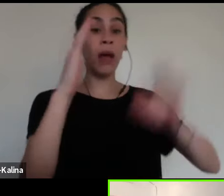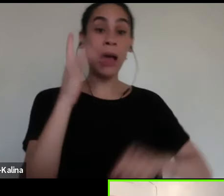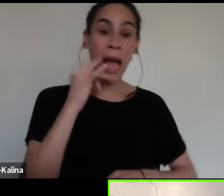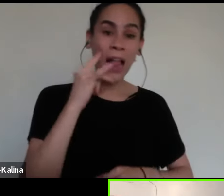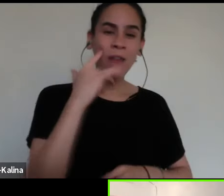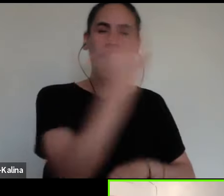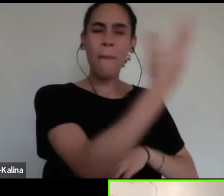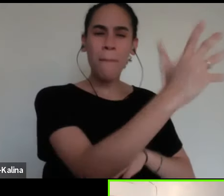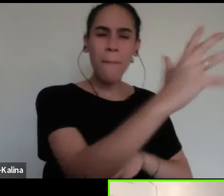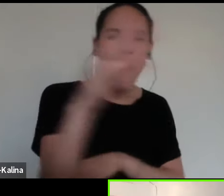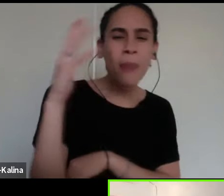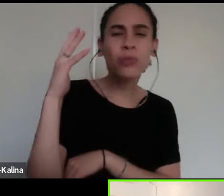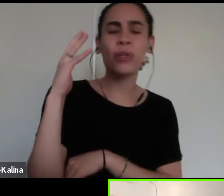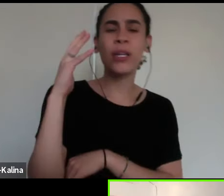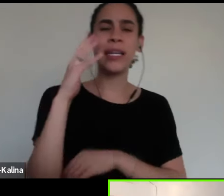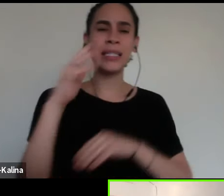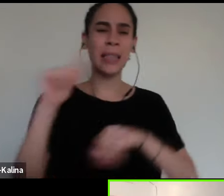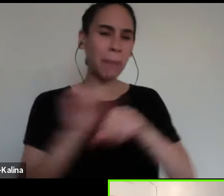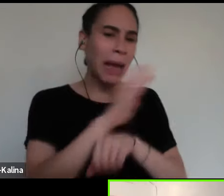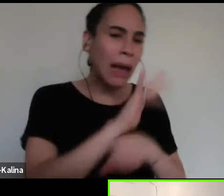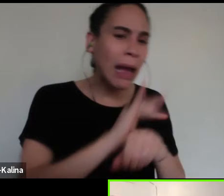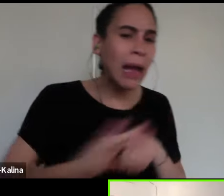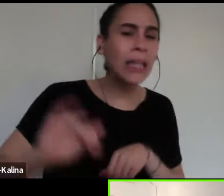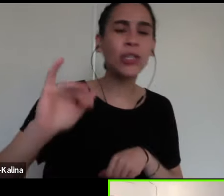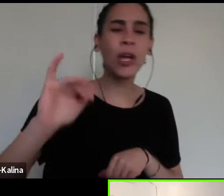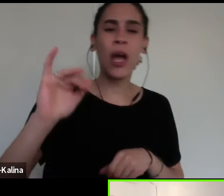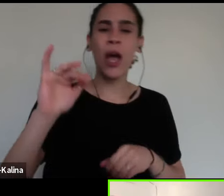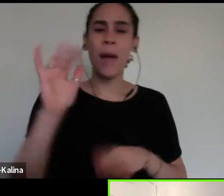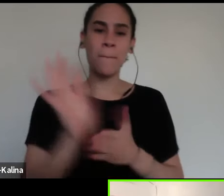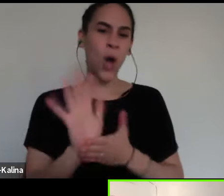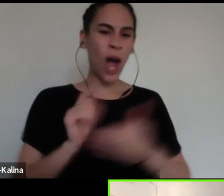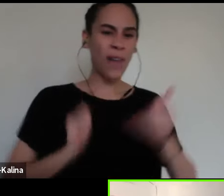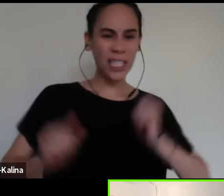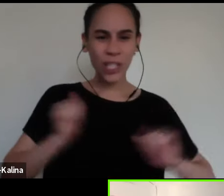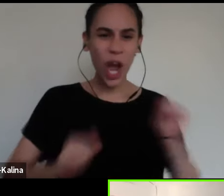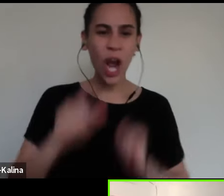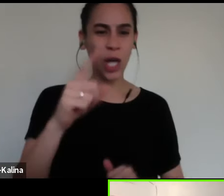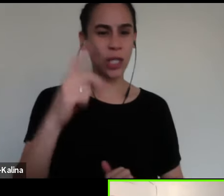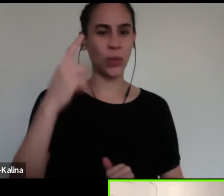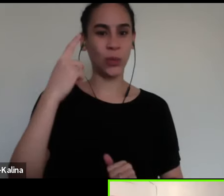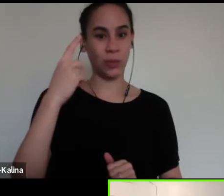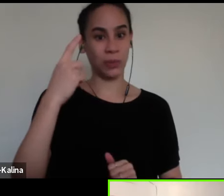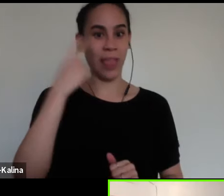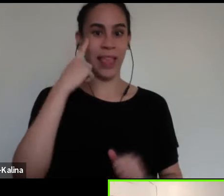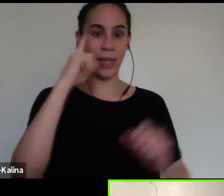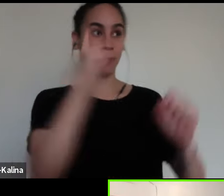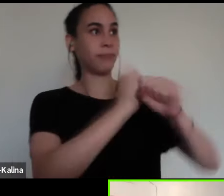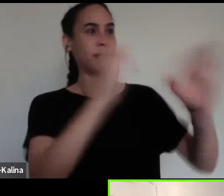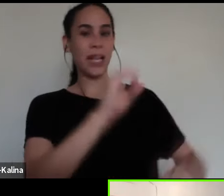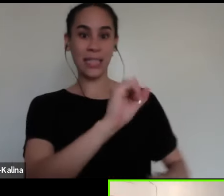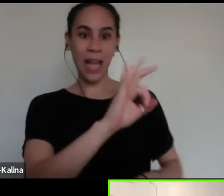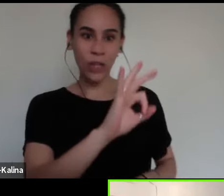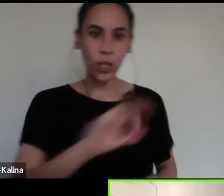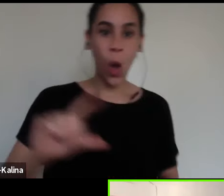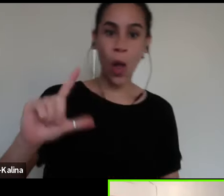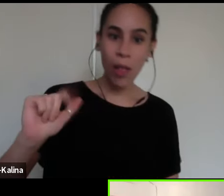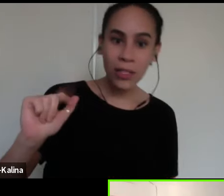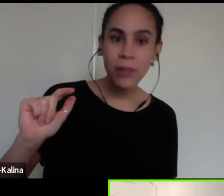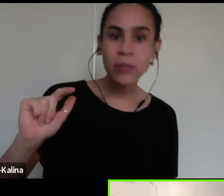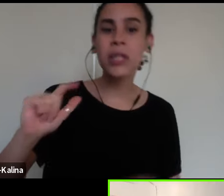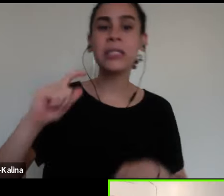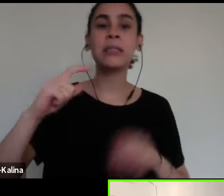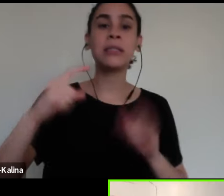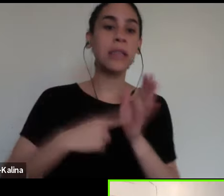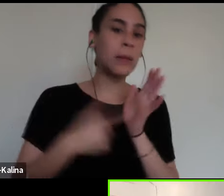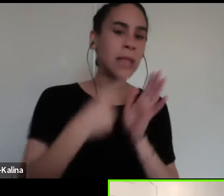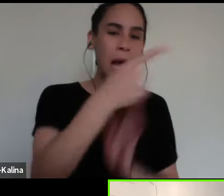movie stars, and you think of the primary markets, right? San Francisco and Los Angeles, and from time to time maybe the state